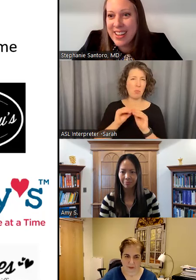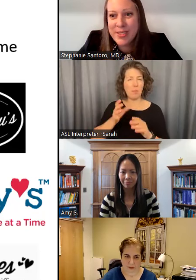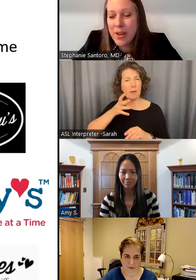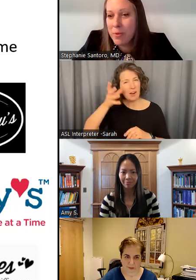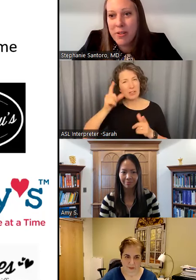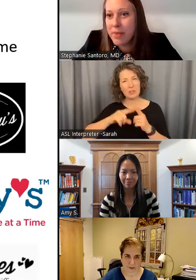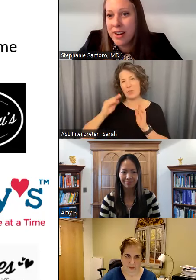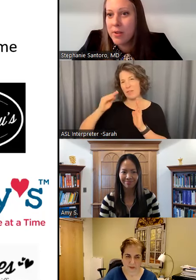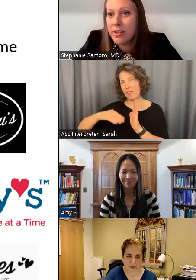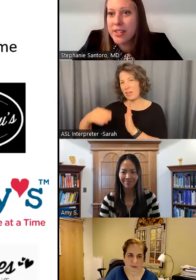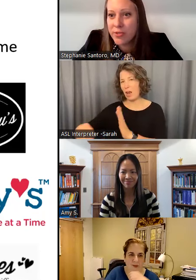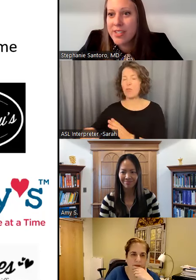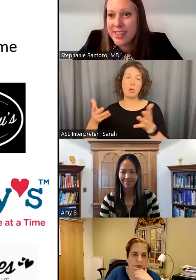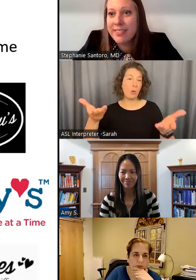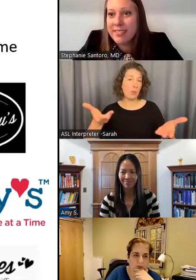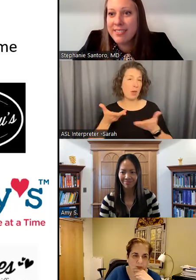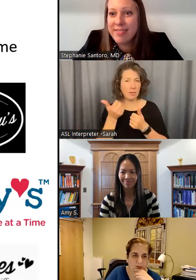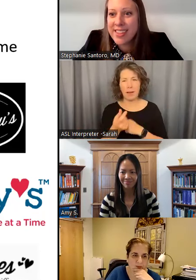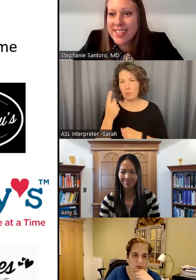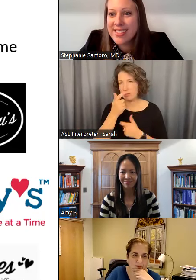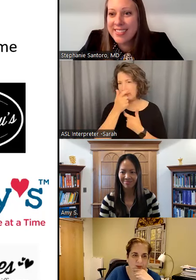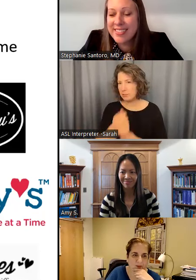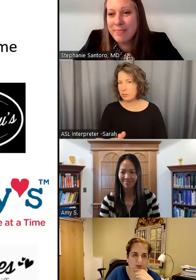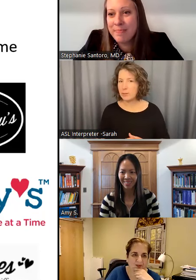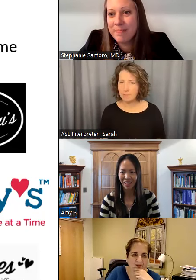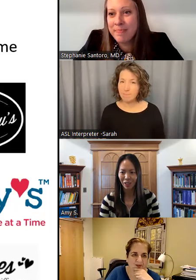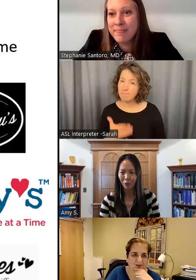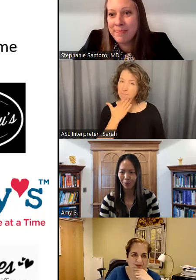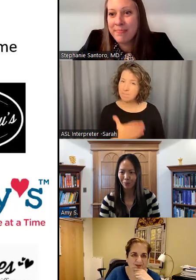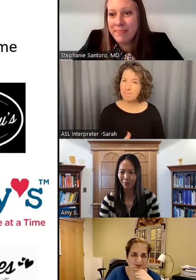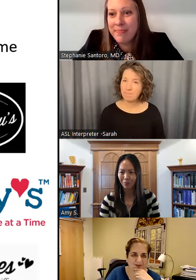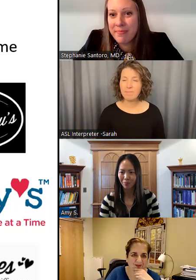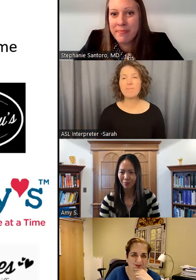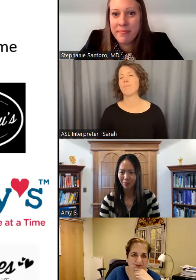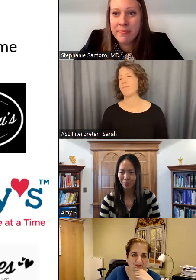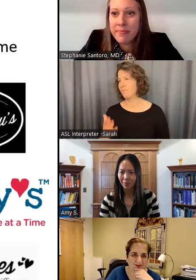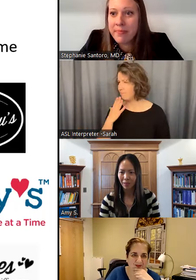out. So I'd welcome anyone who's interested. Thanks. Thank you.